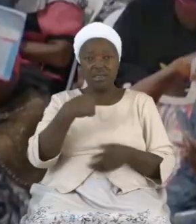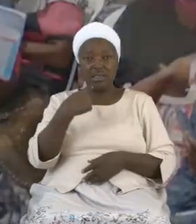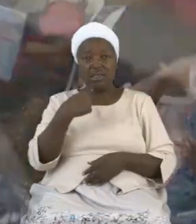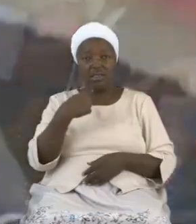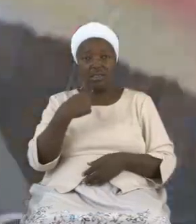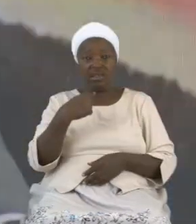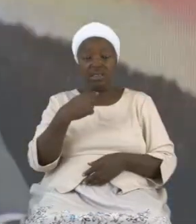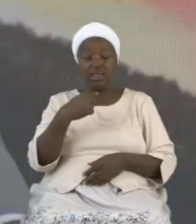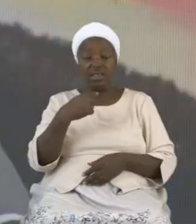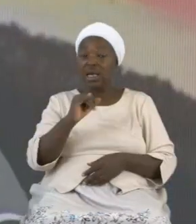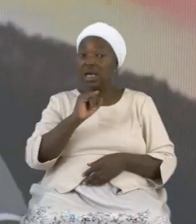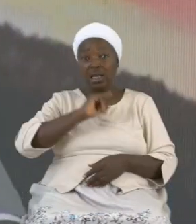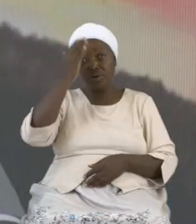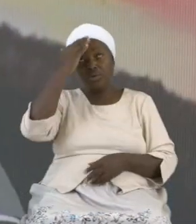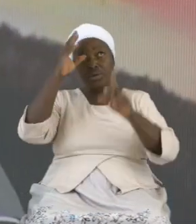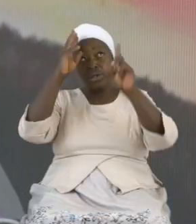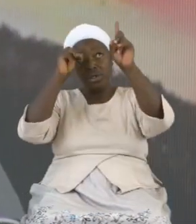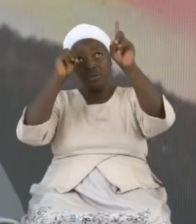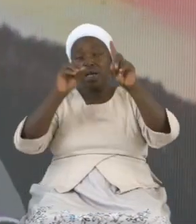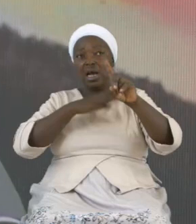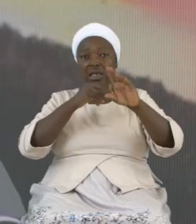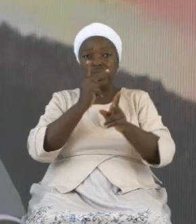him, and keepeth not his